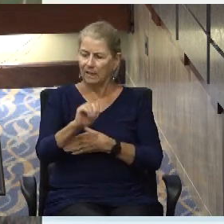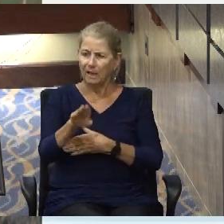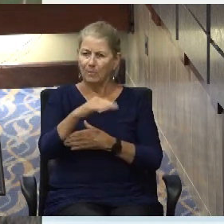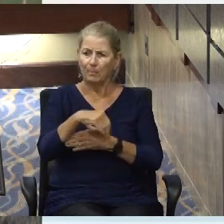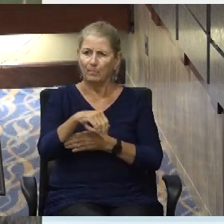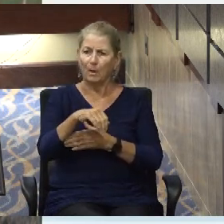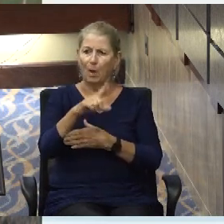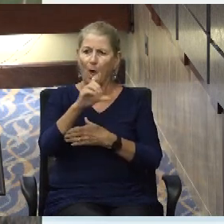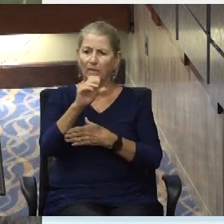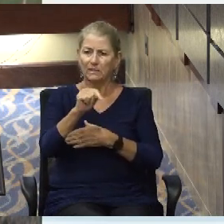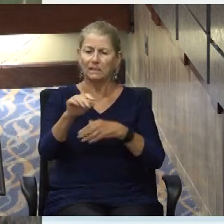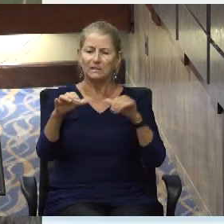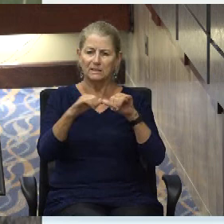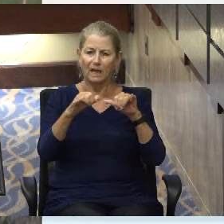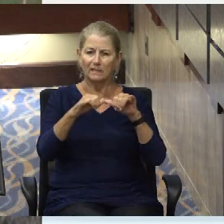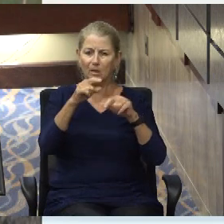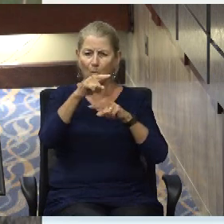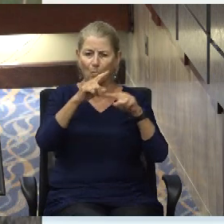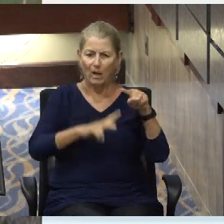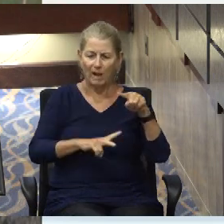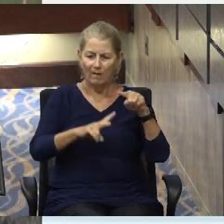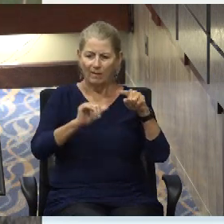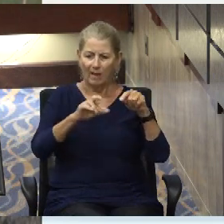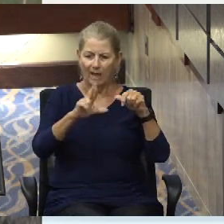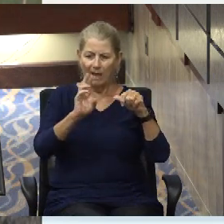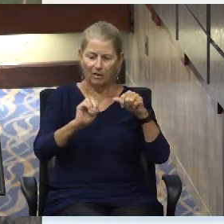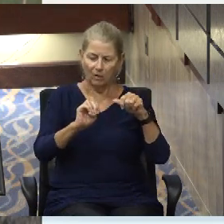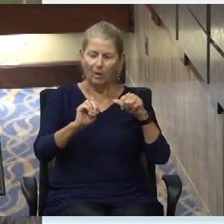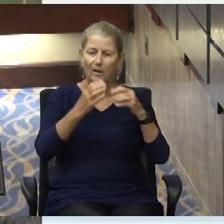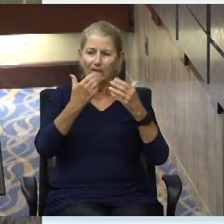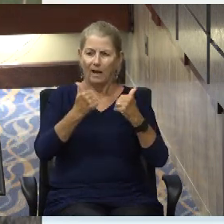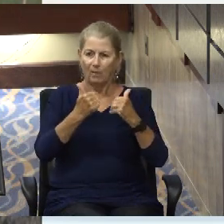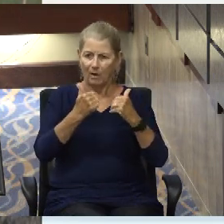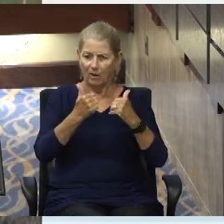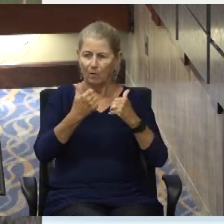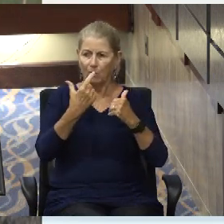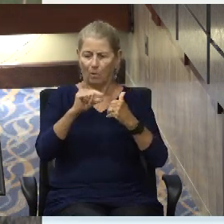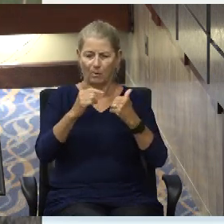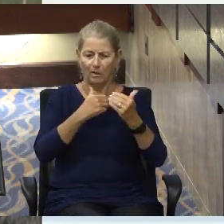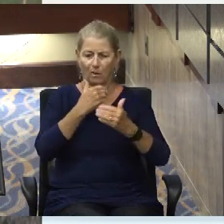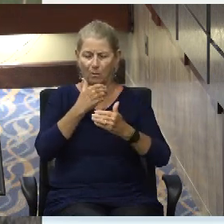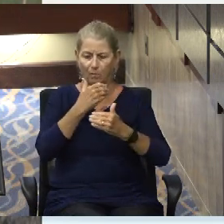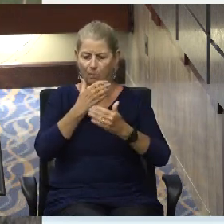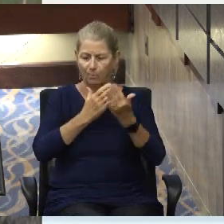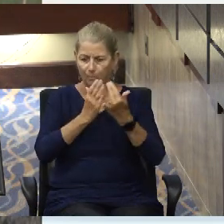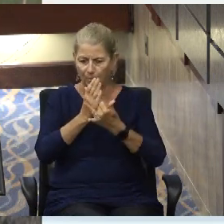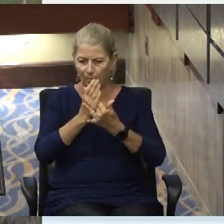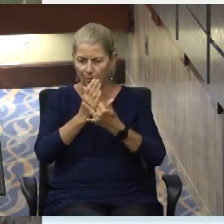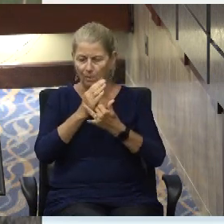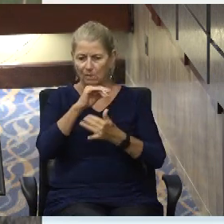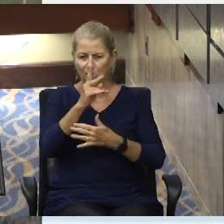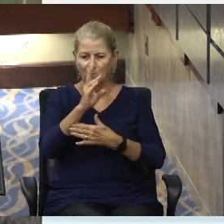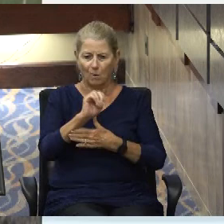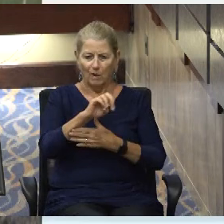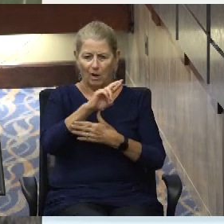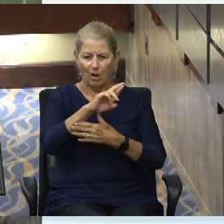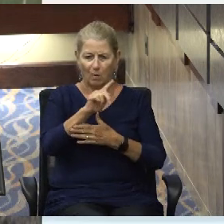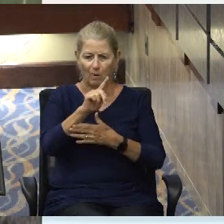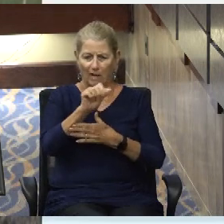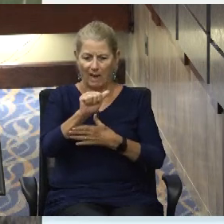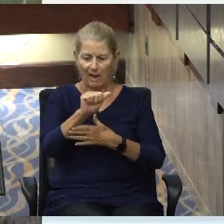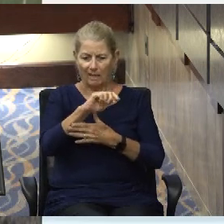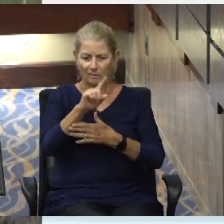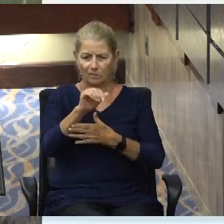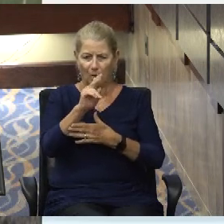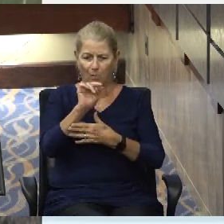acre. They are going through the annexation process and rezoning to R1a Zoning, which is a